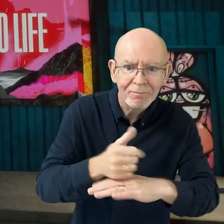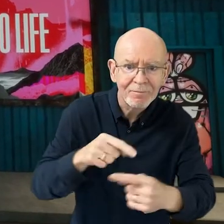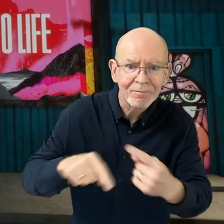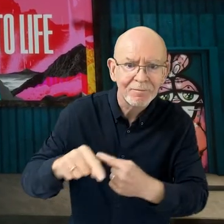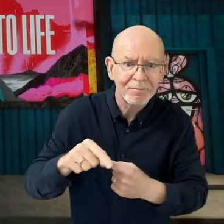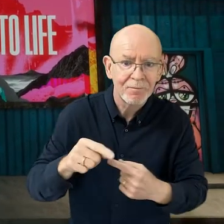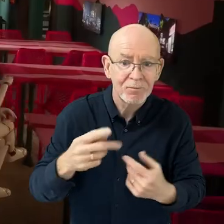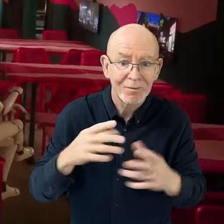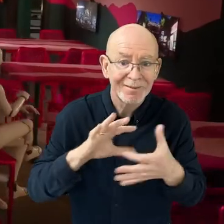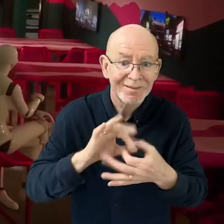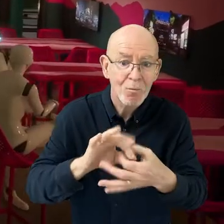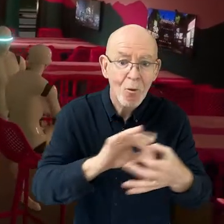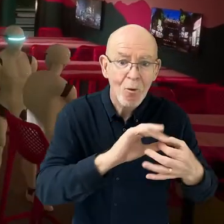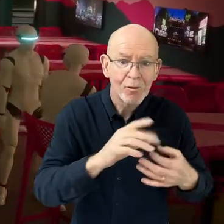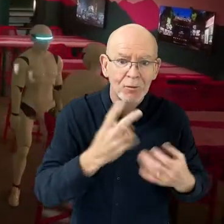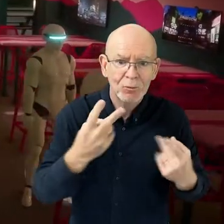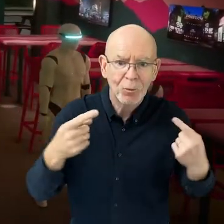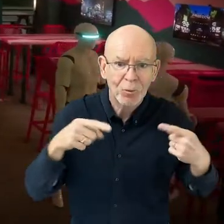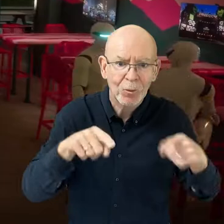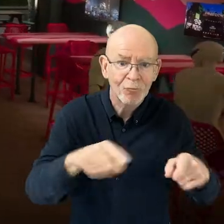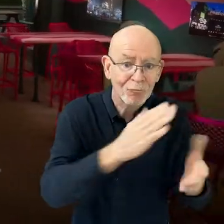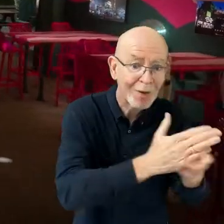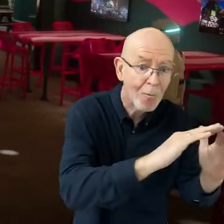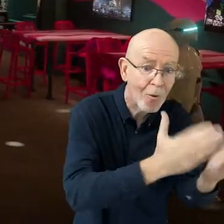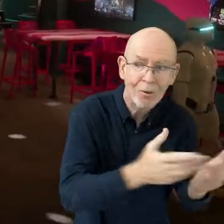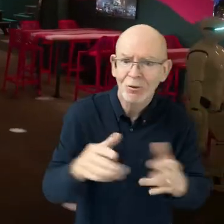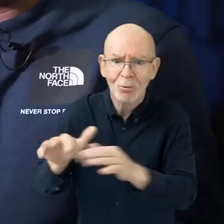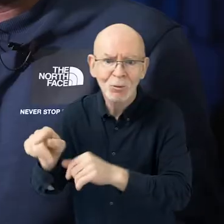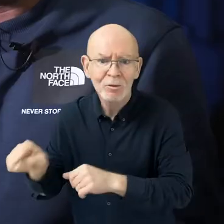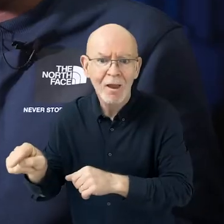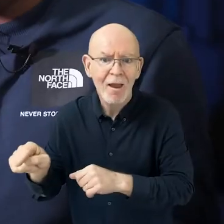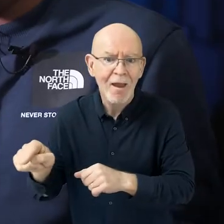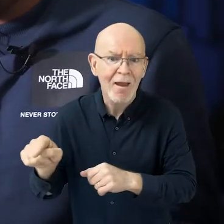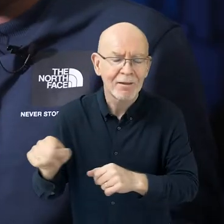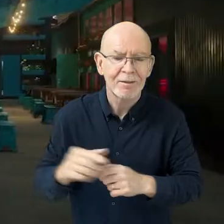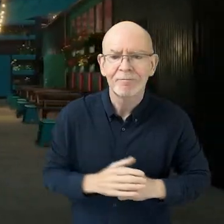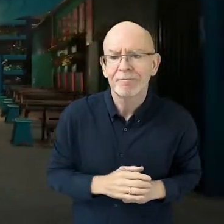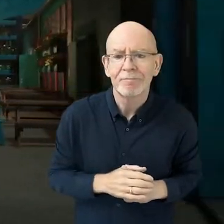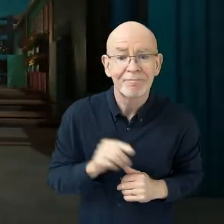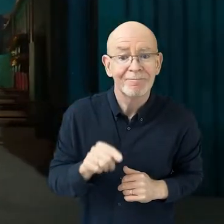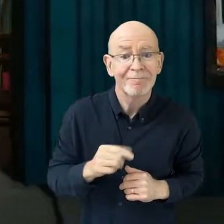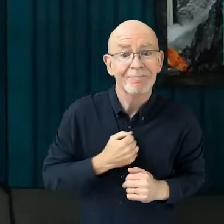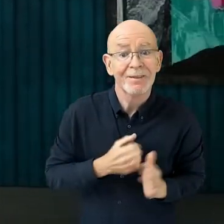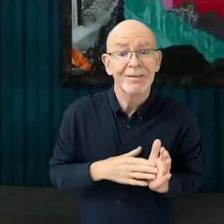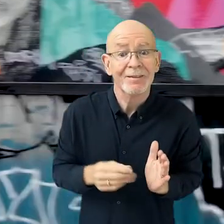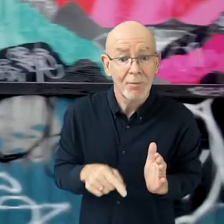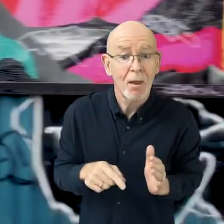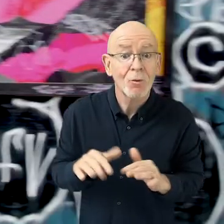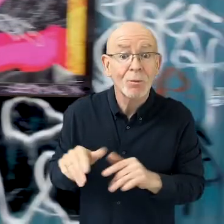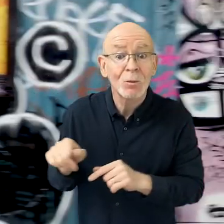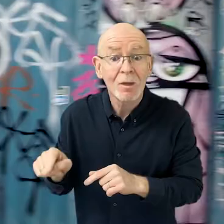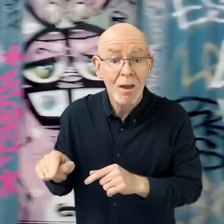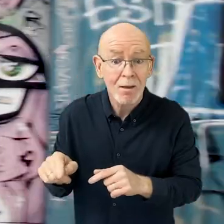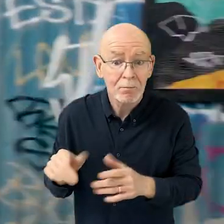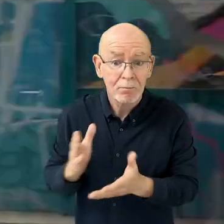can host a network of digital twins from around the world. In our case, a digital twin